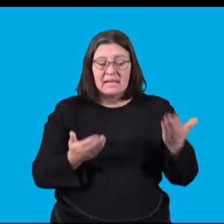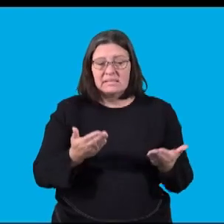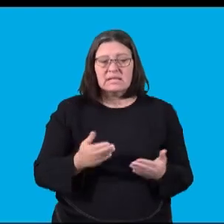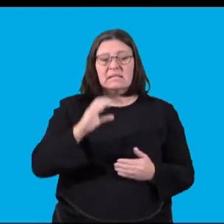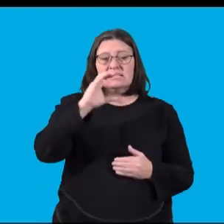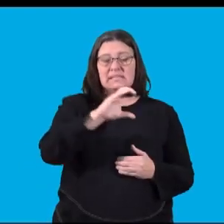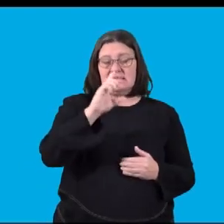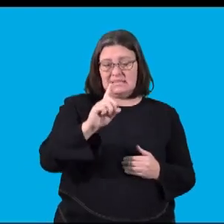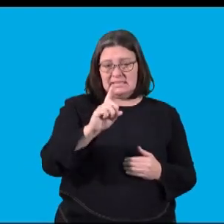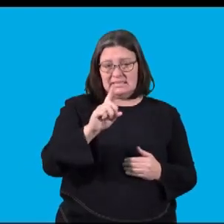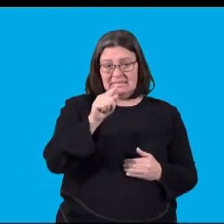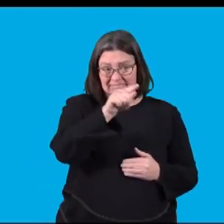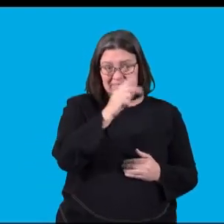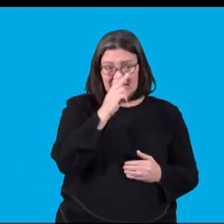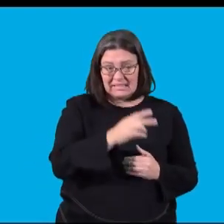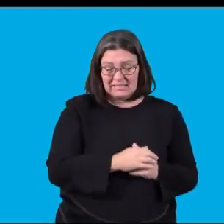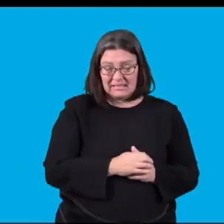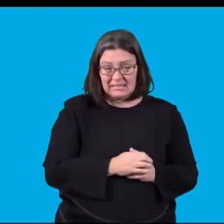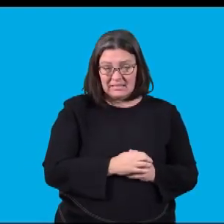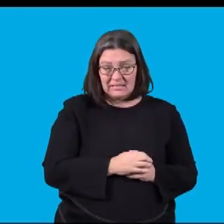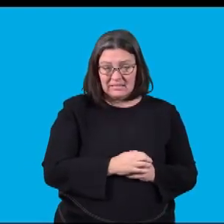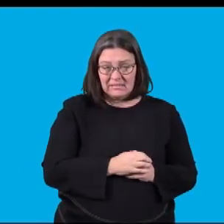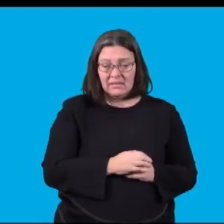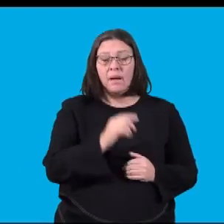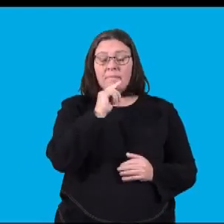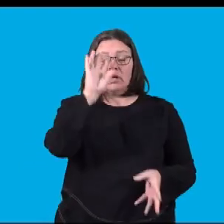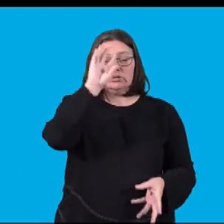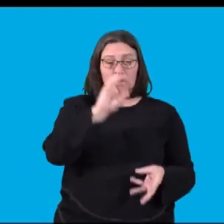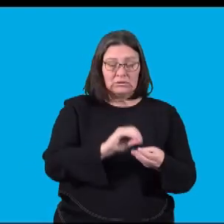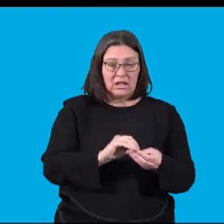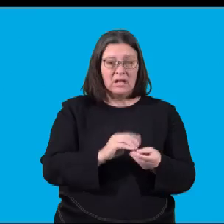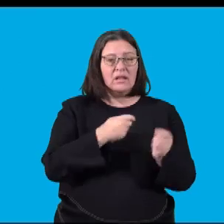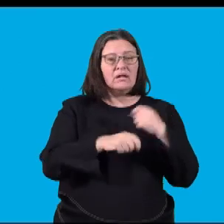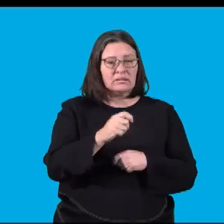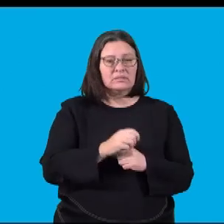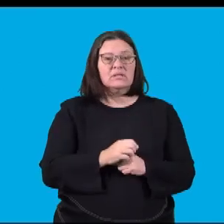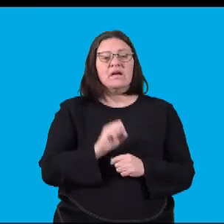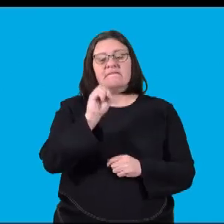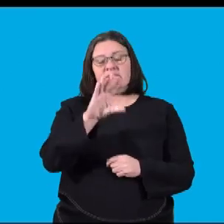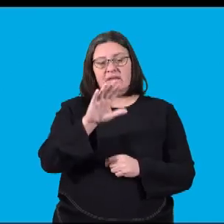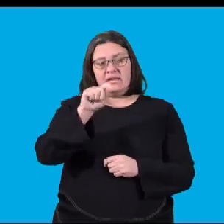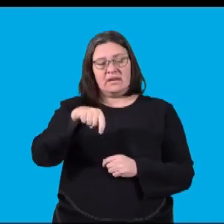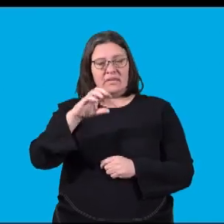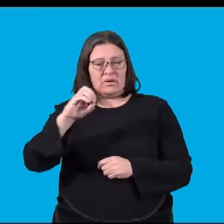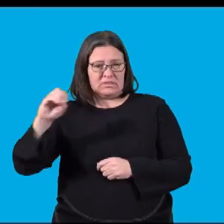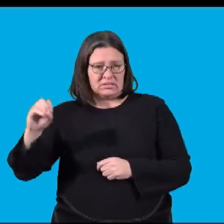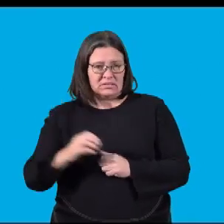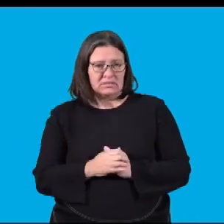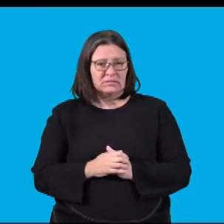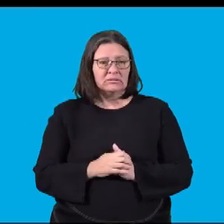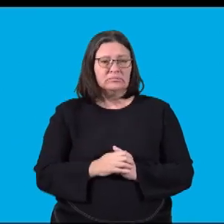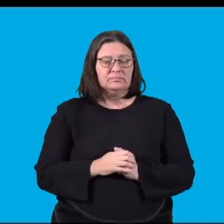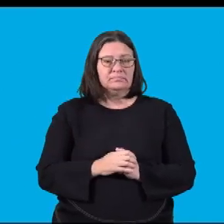balance CD over there. Then I'm told my total repayments are 15,000. That